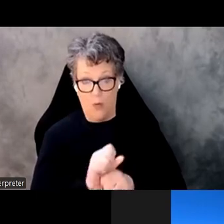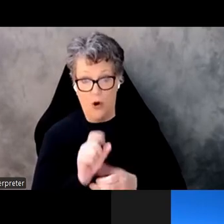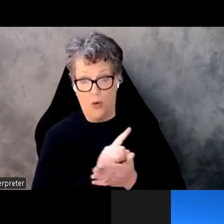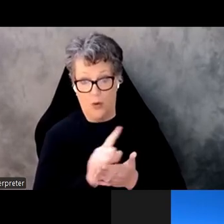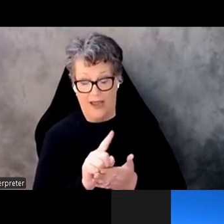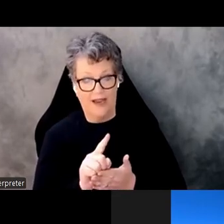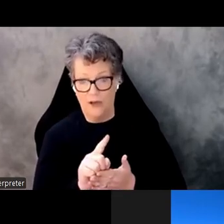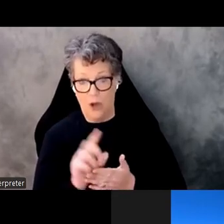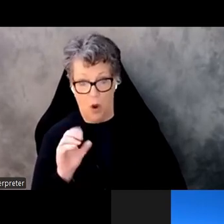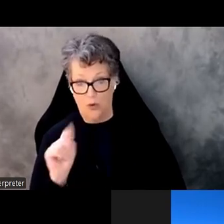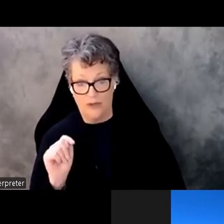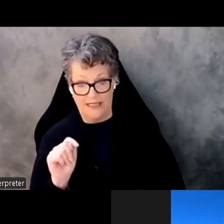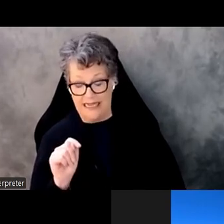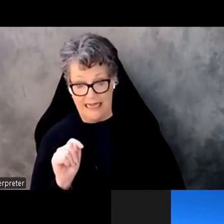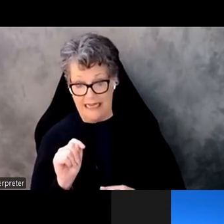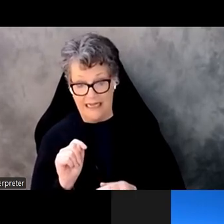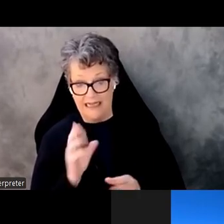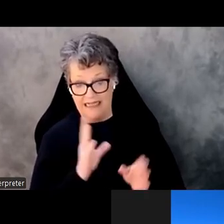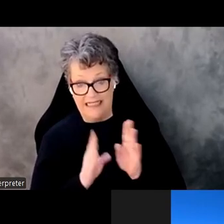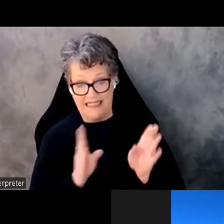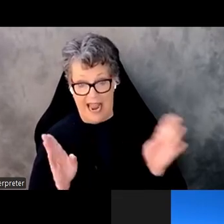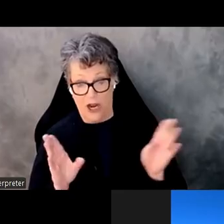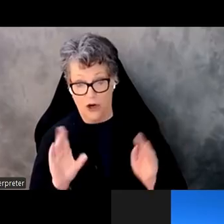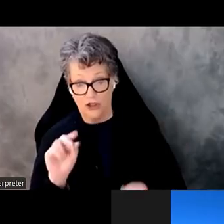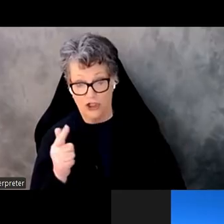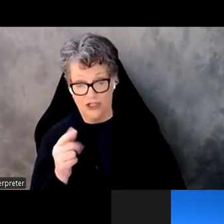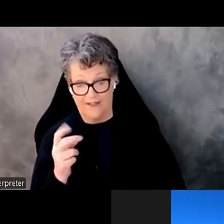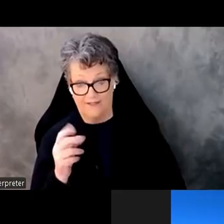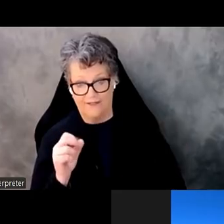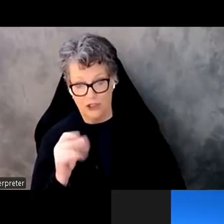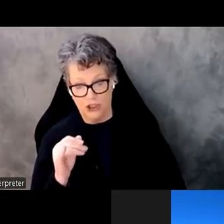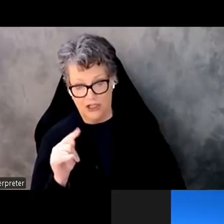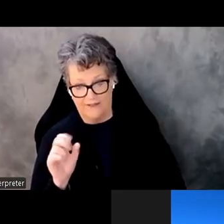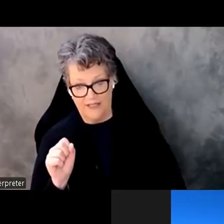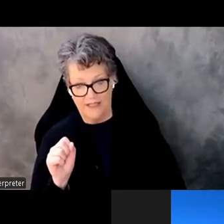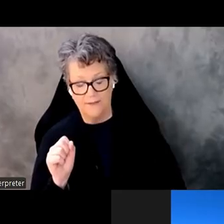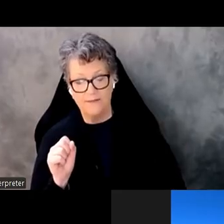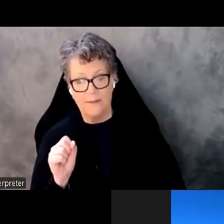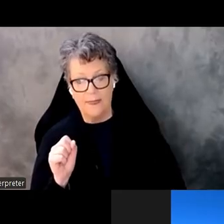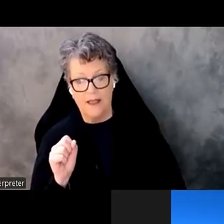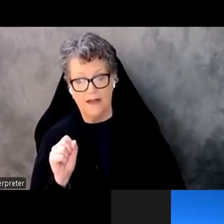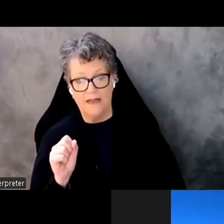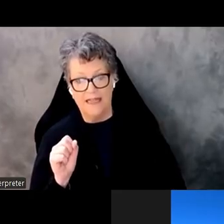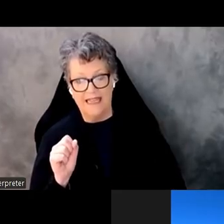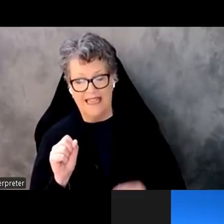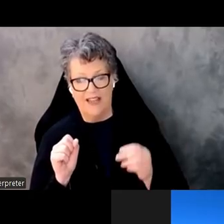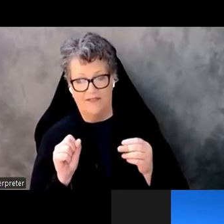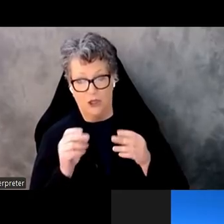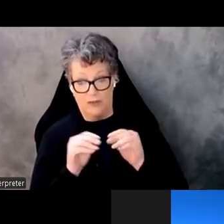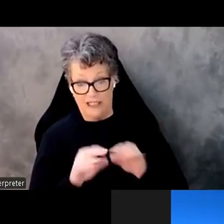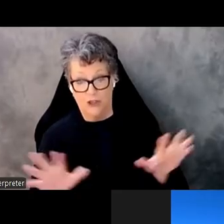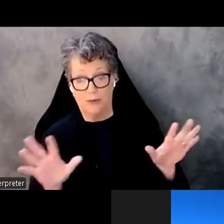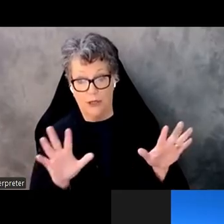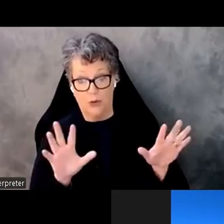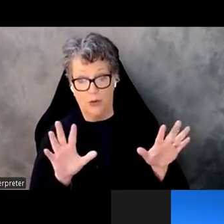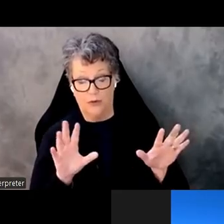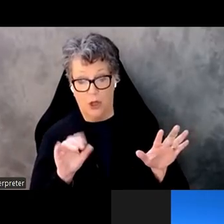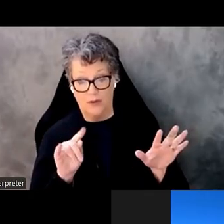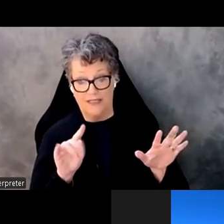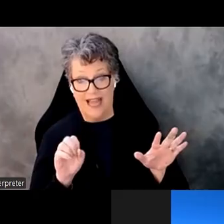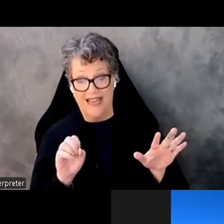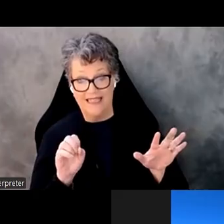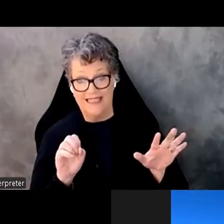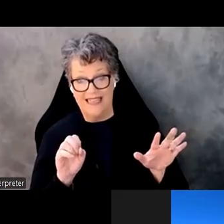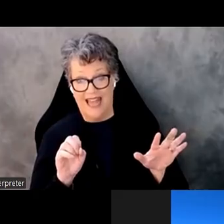no OT, staggered shifts, that results in, if you uniformly distribute those sites, that's